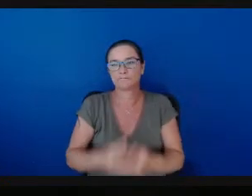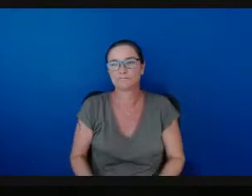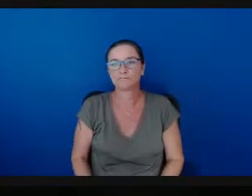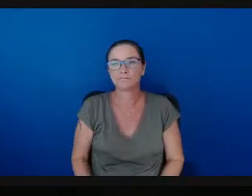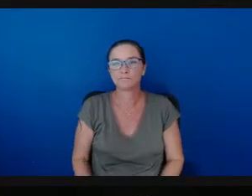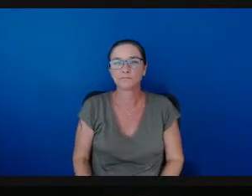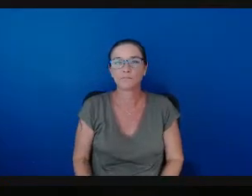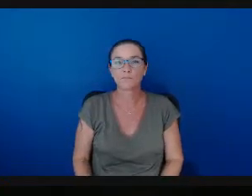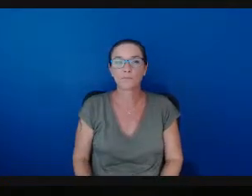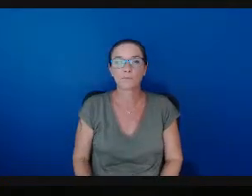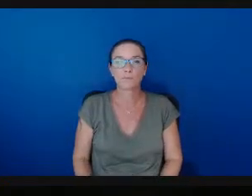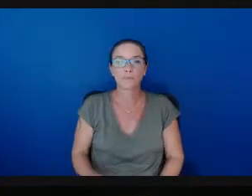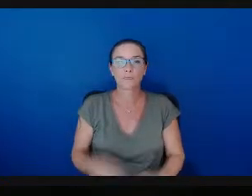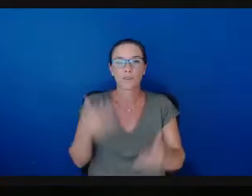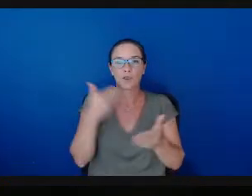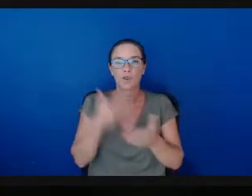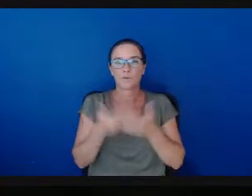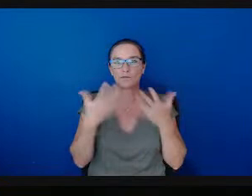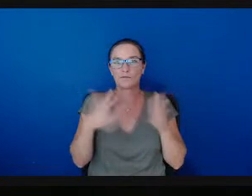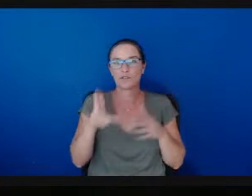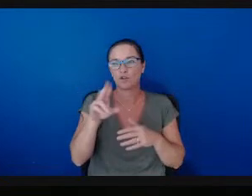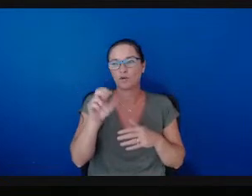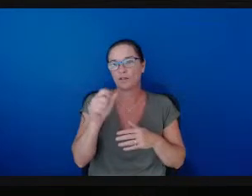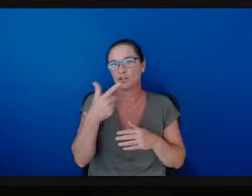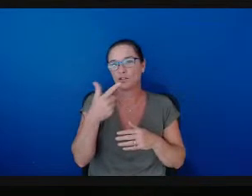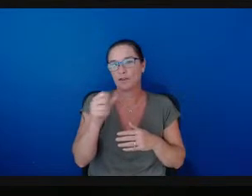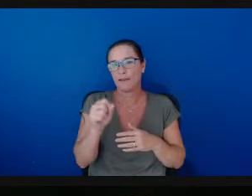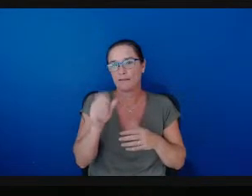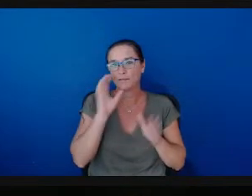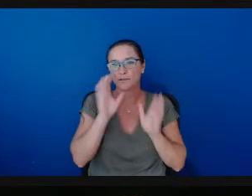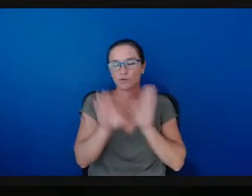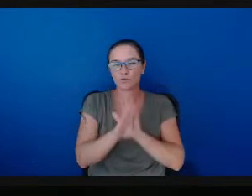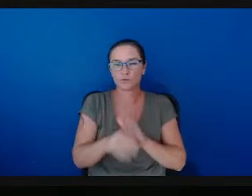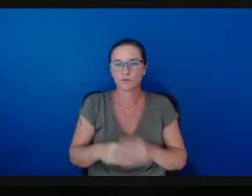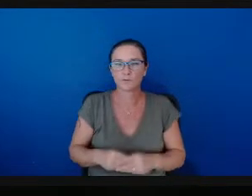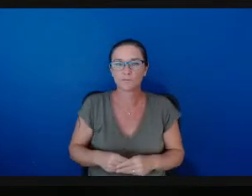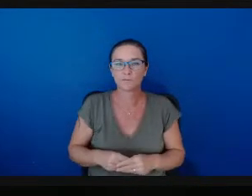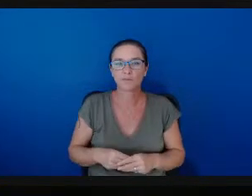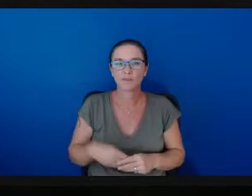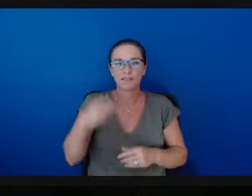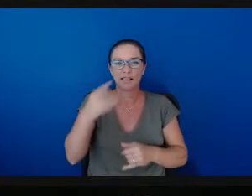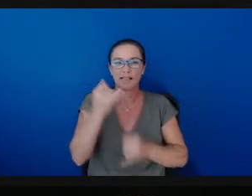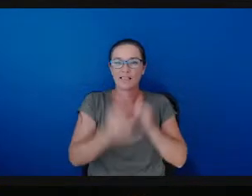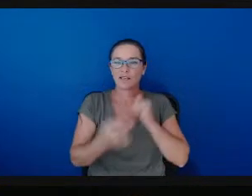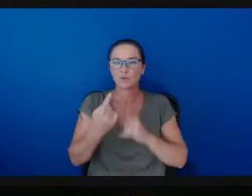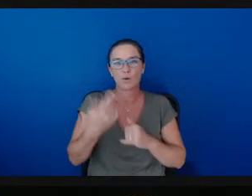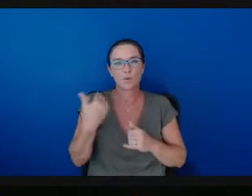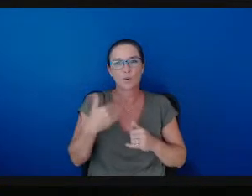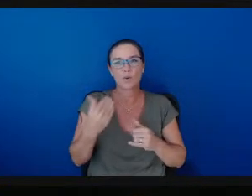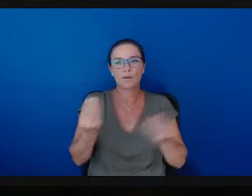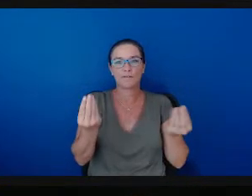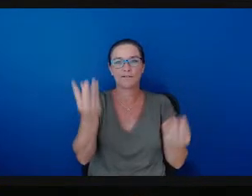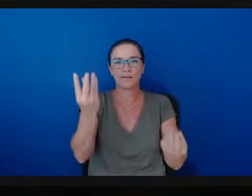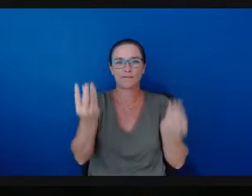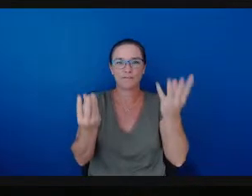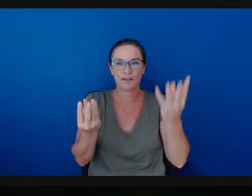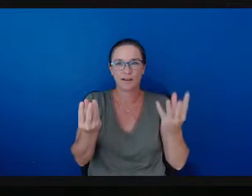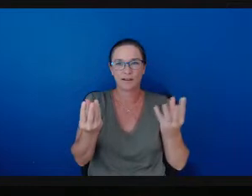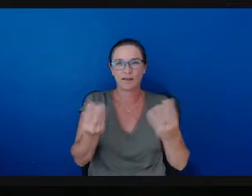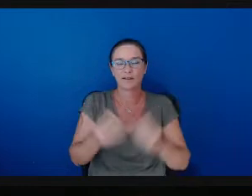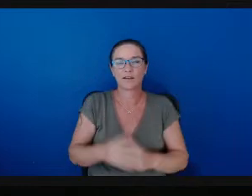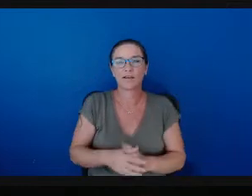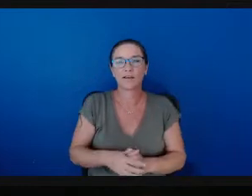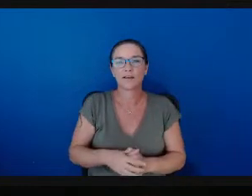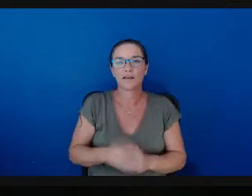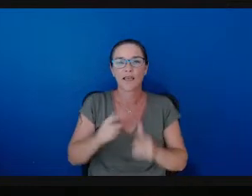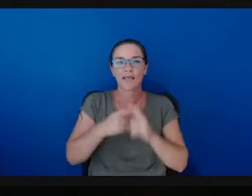All right, we're almost through the USGS photos here. There is this last one showing a couple events, one bursting up and the flows that feed